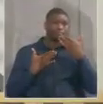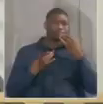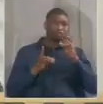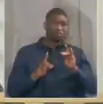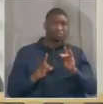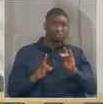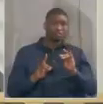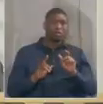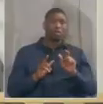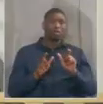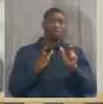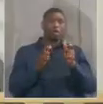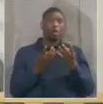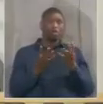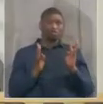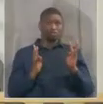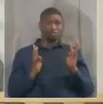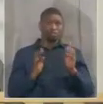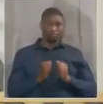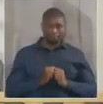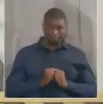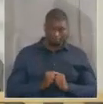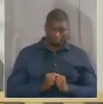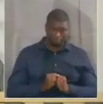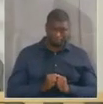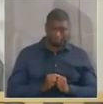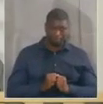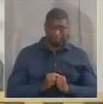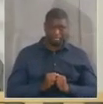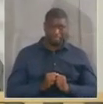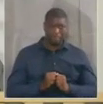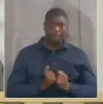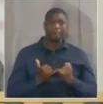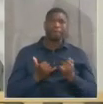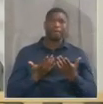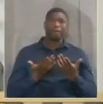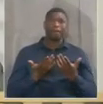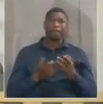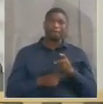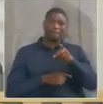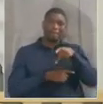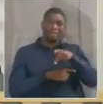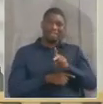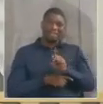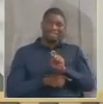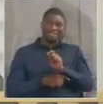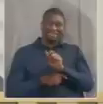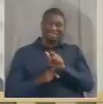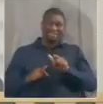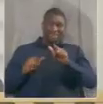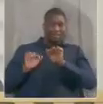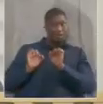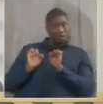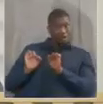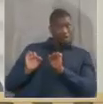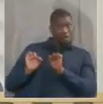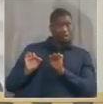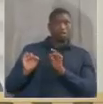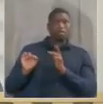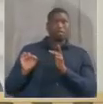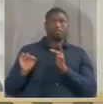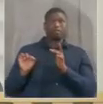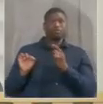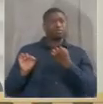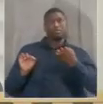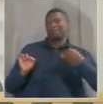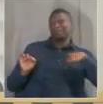Chair, Commissioners. At political killings task team level, we were not